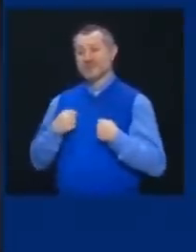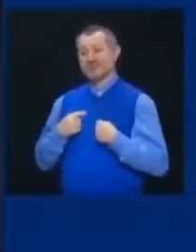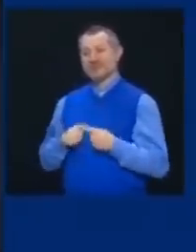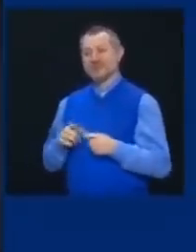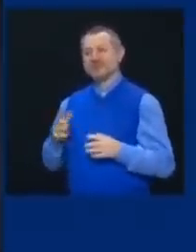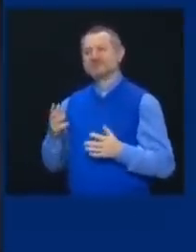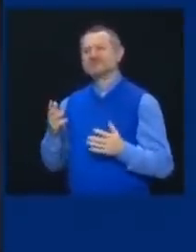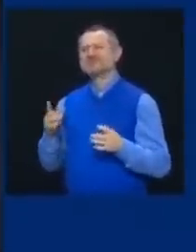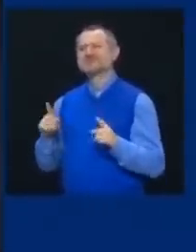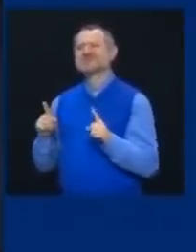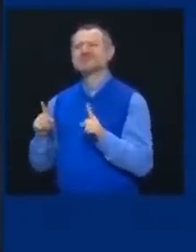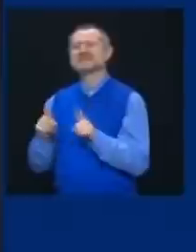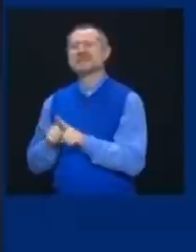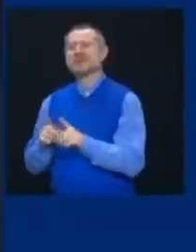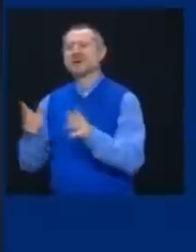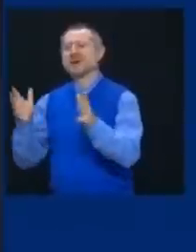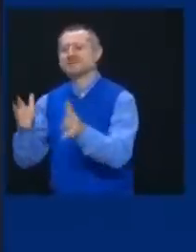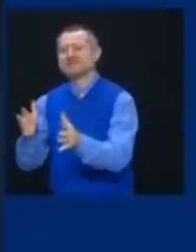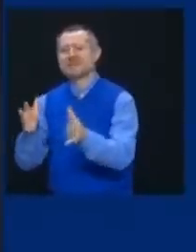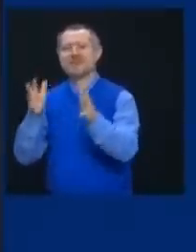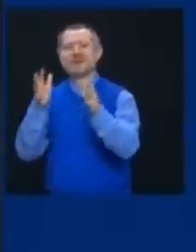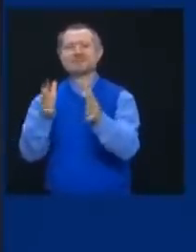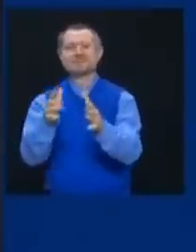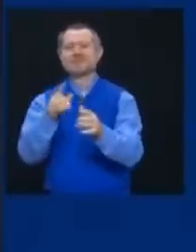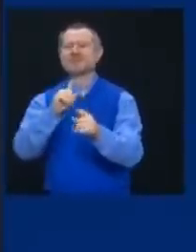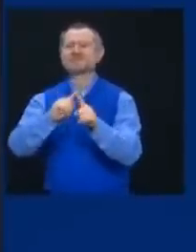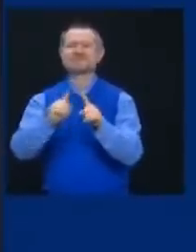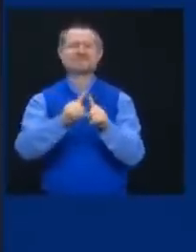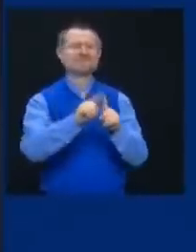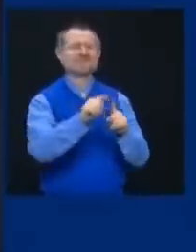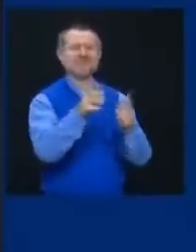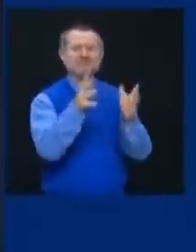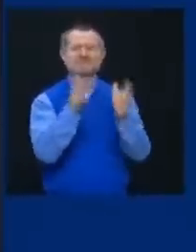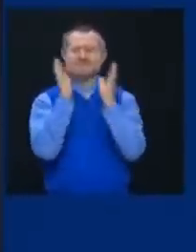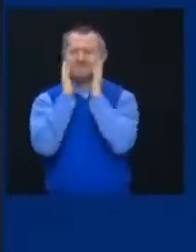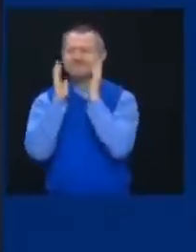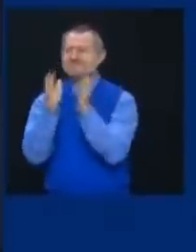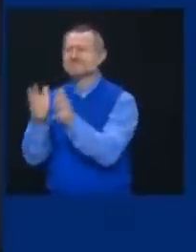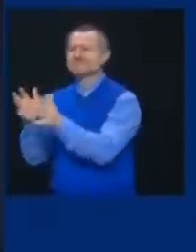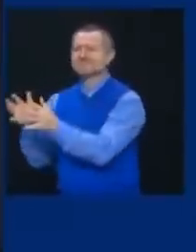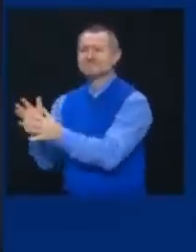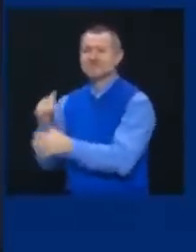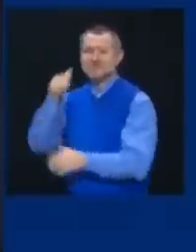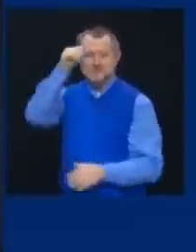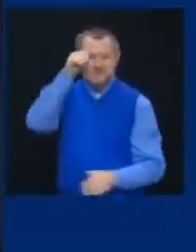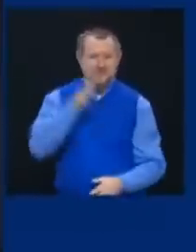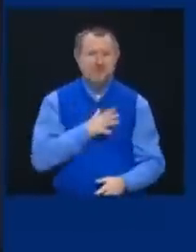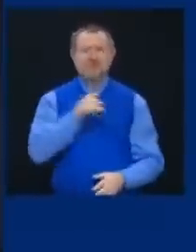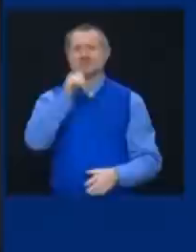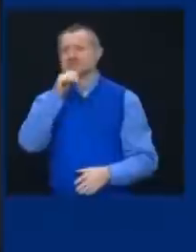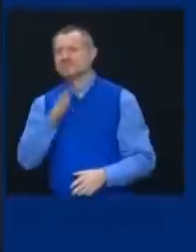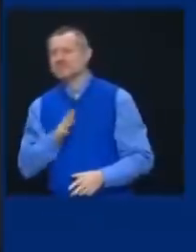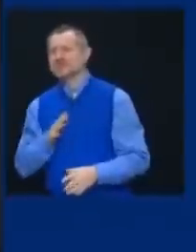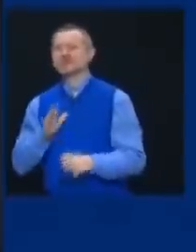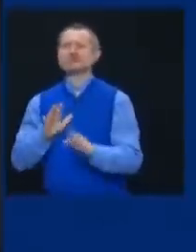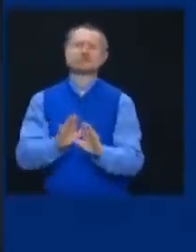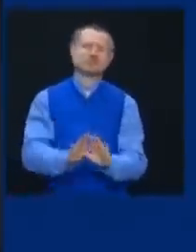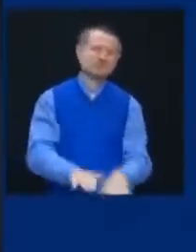making the same gesture with hundreds of people, women, men, children,